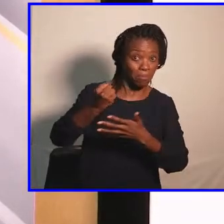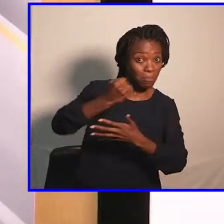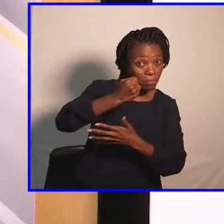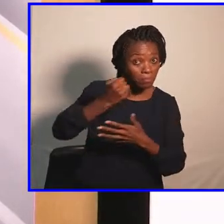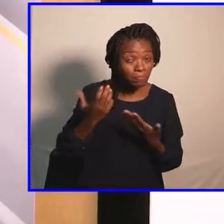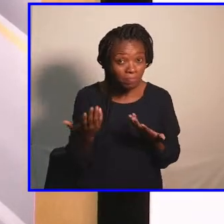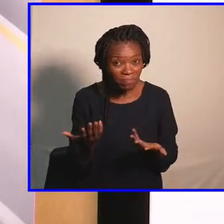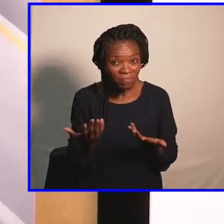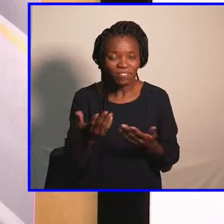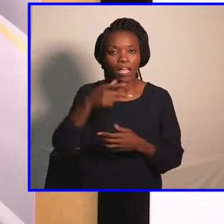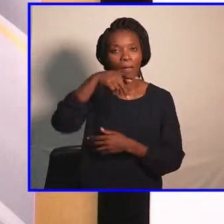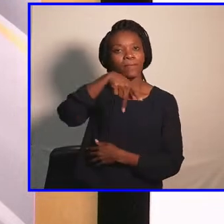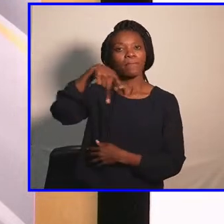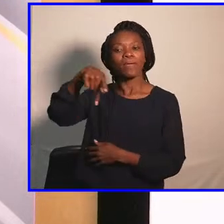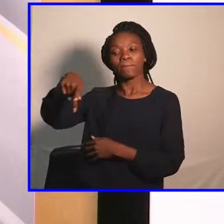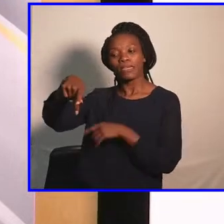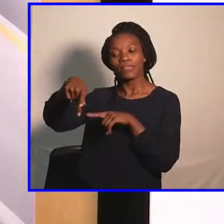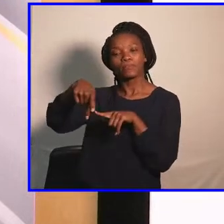triple Ps,